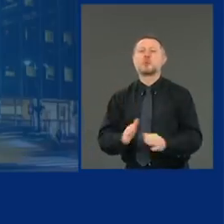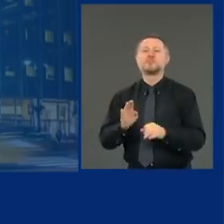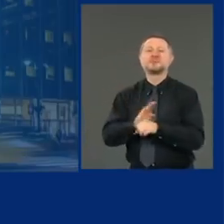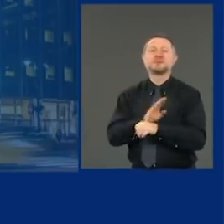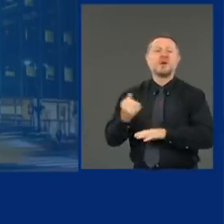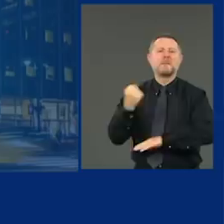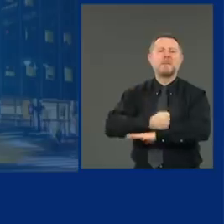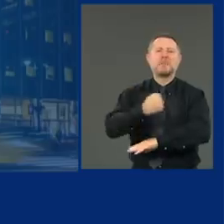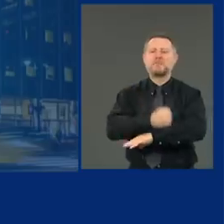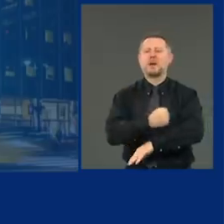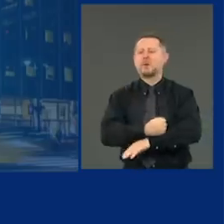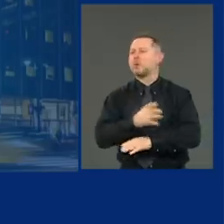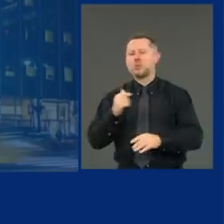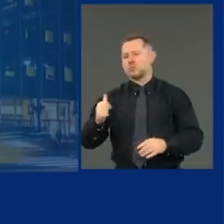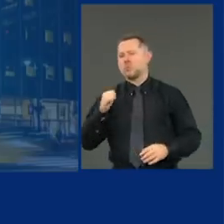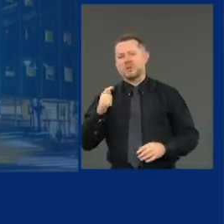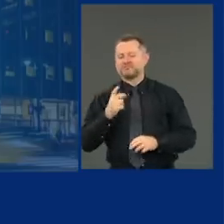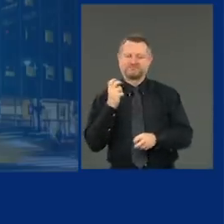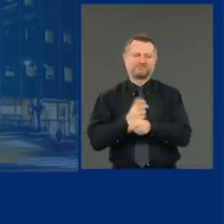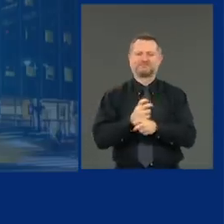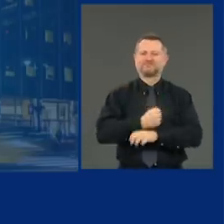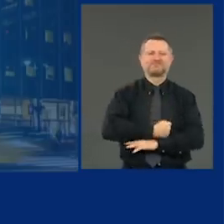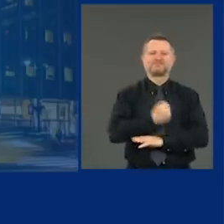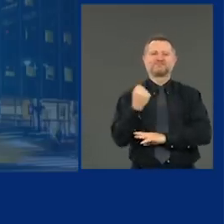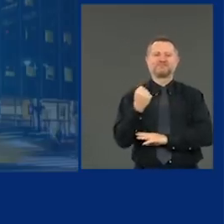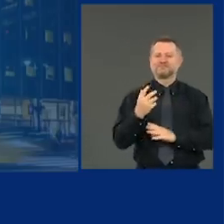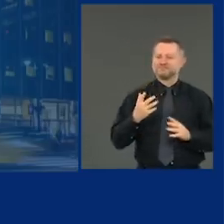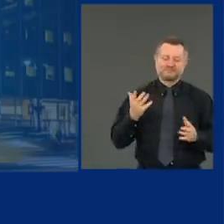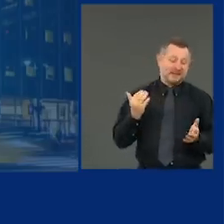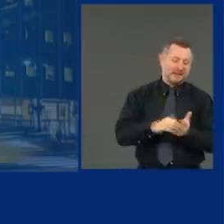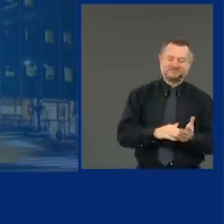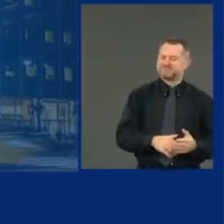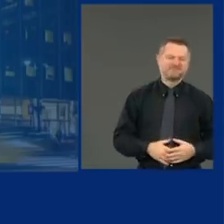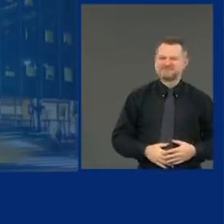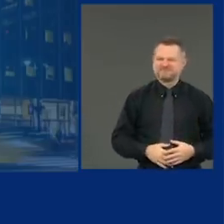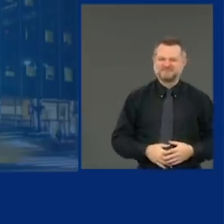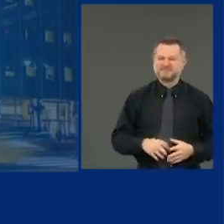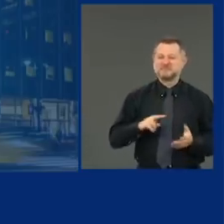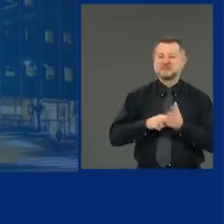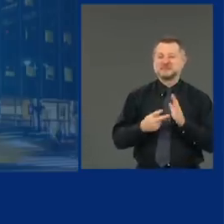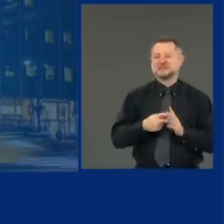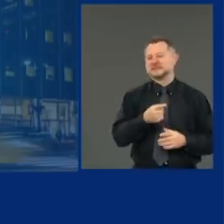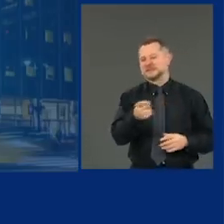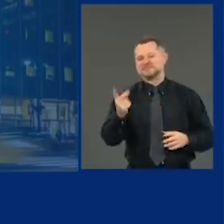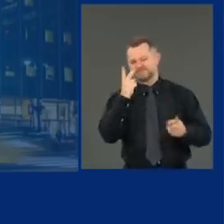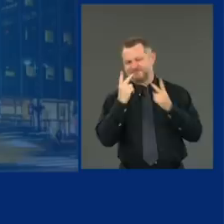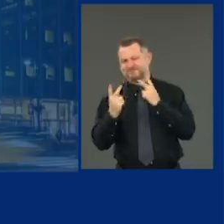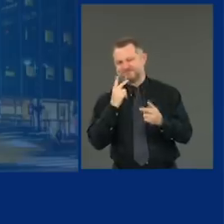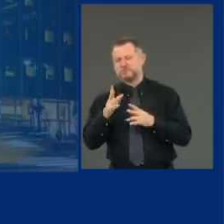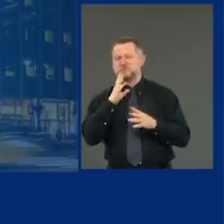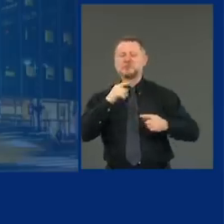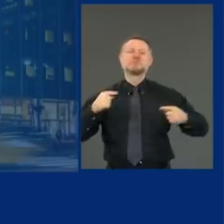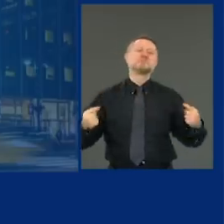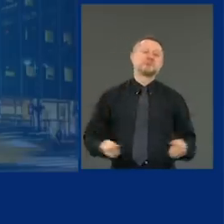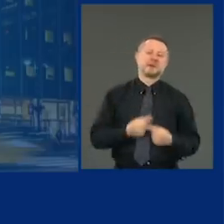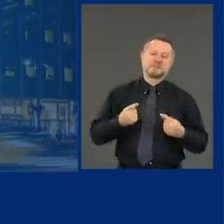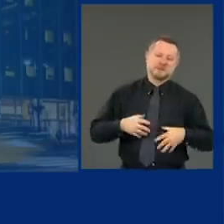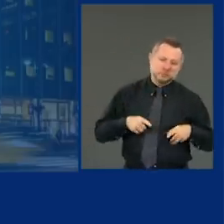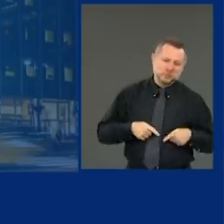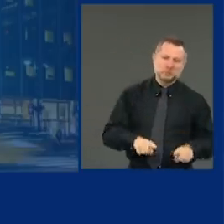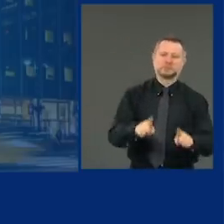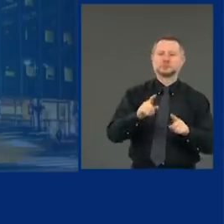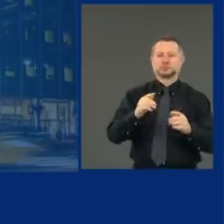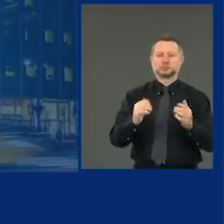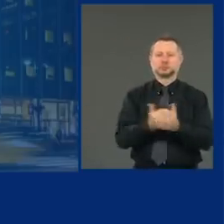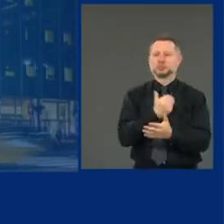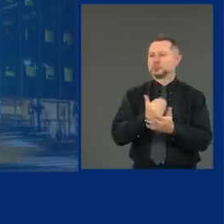their doors. So you're going to see pain in this new economy.